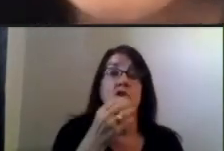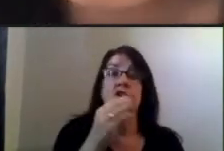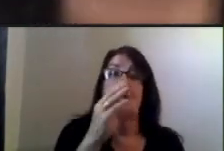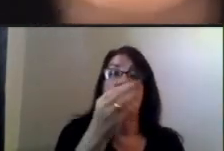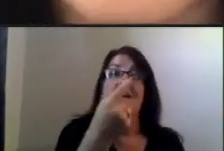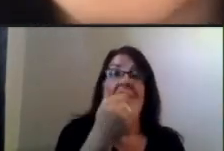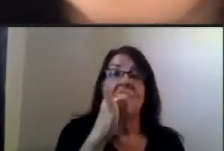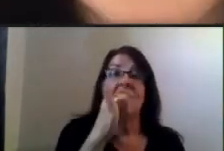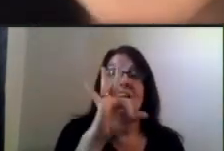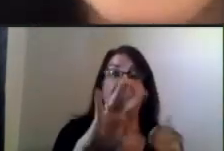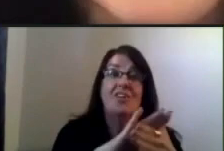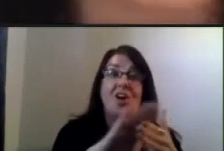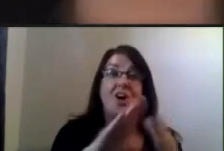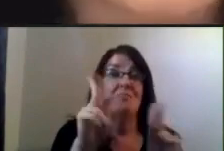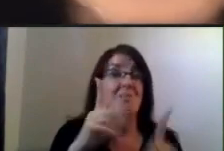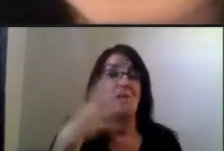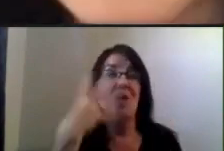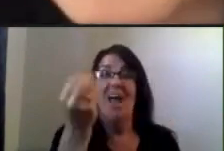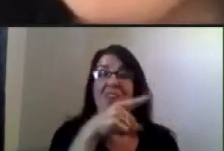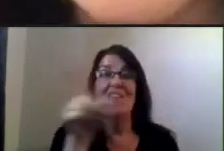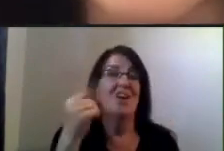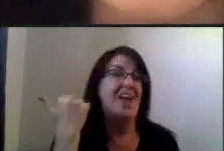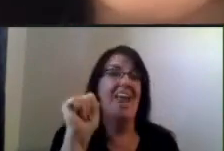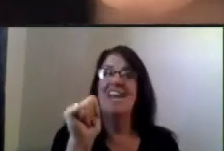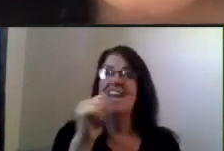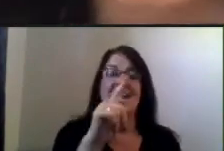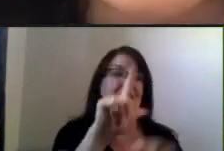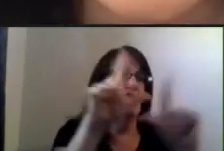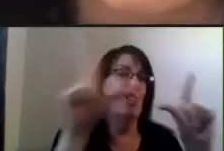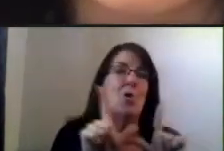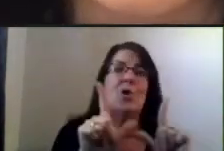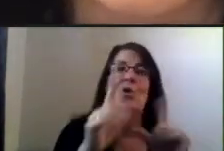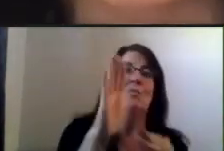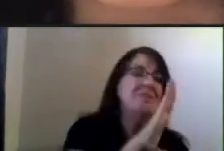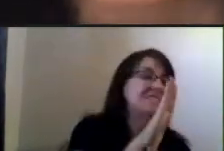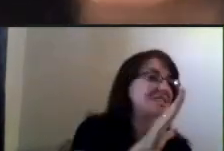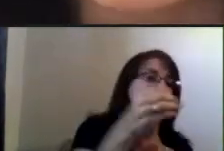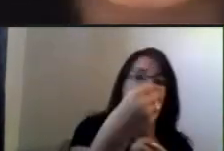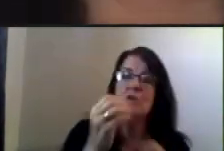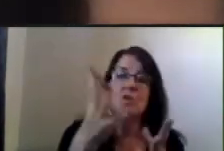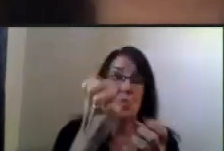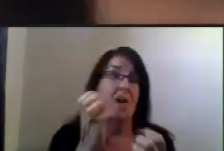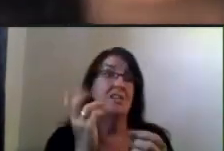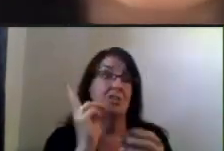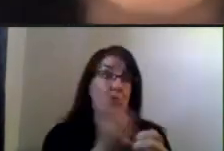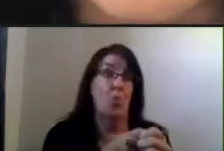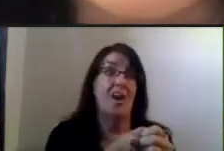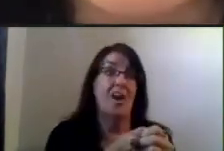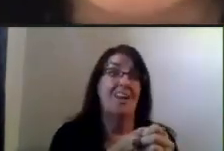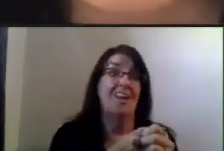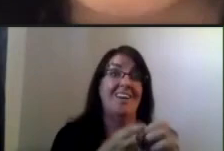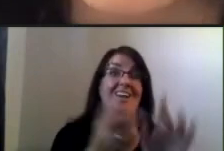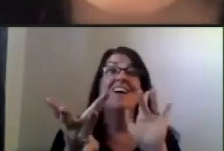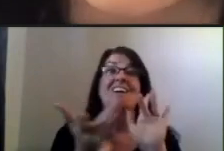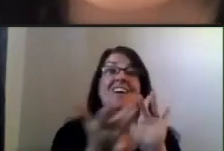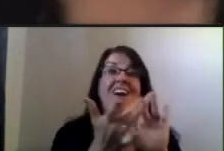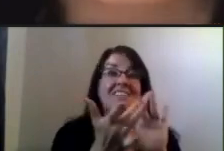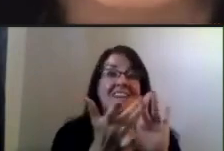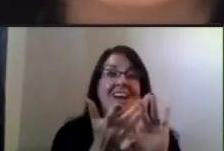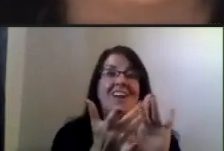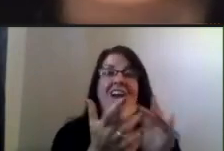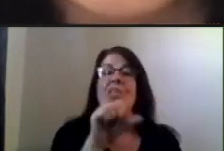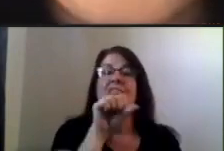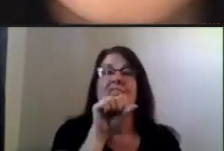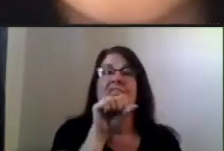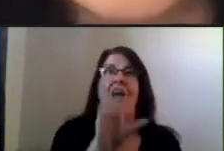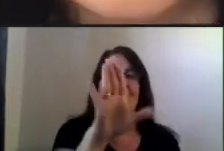so much. Anybody else out there, any local business, any organization that wants to be a part of this, please, please, please reach out and we would love all your support. Thank